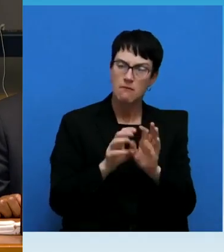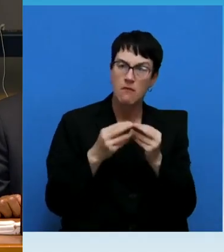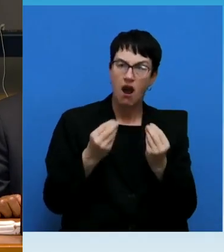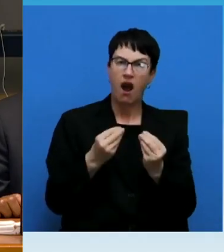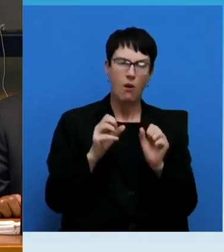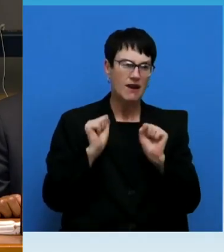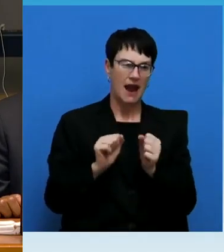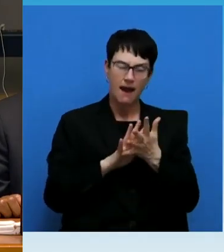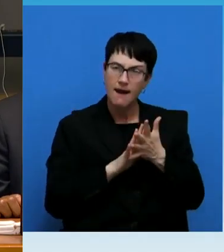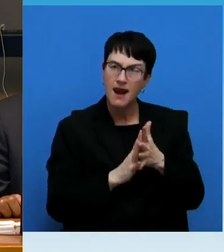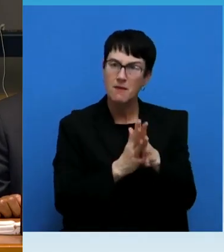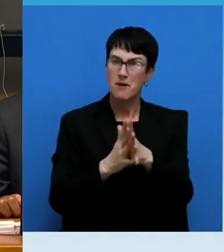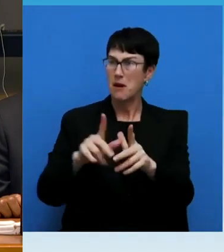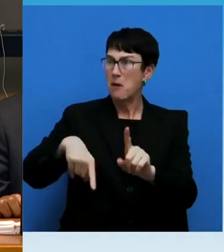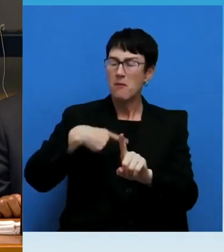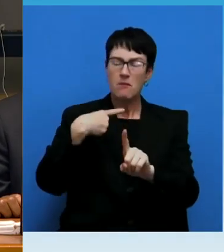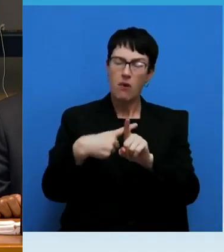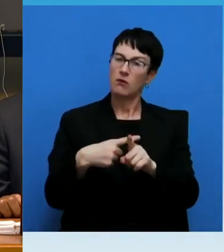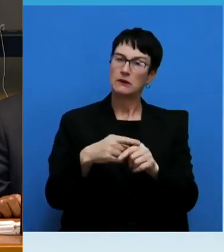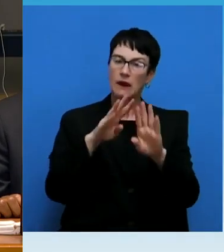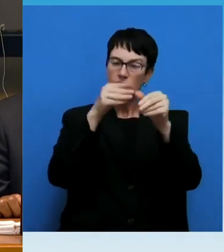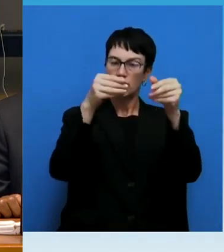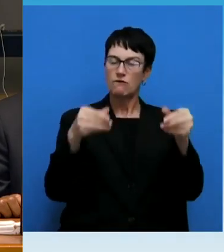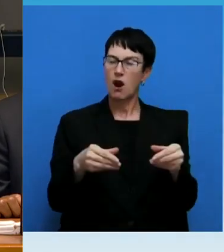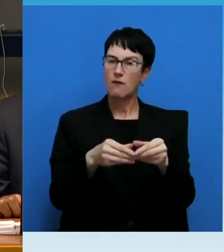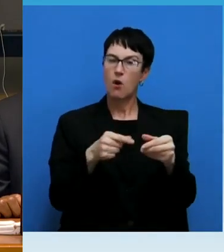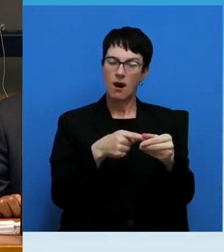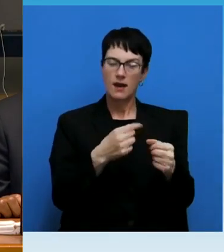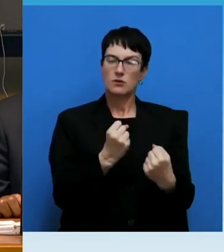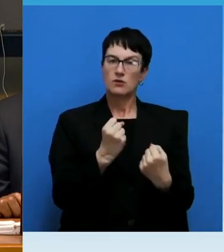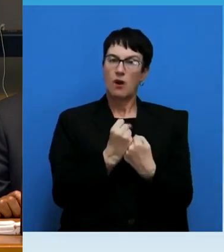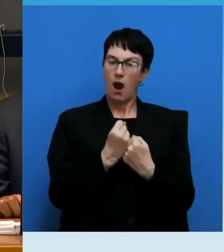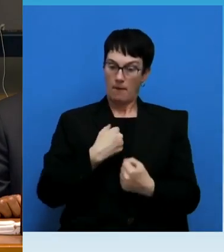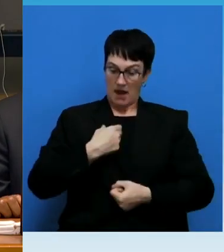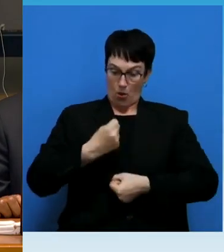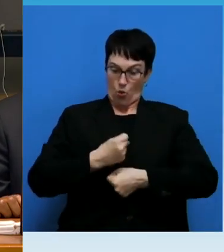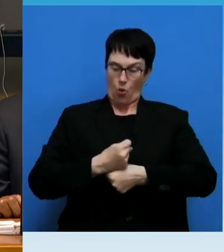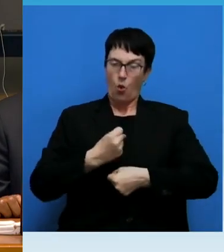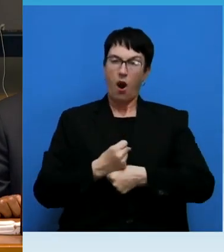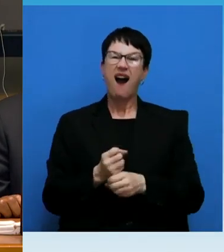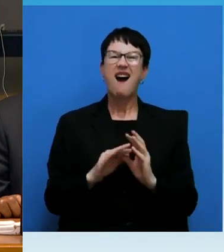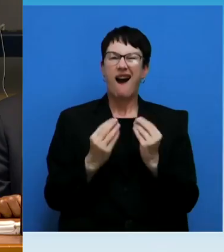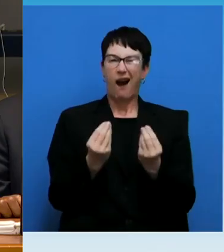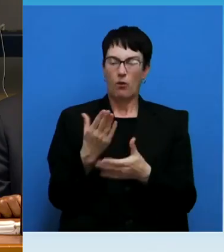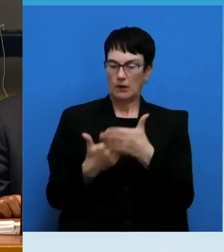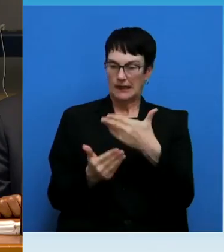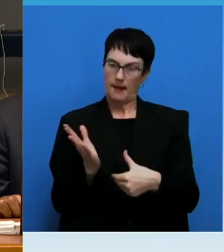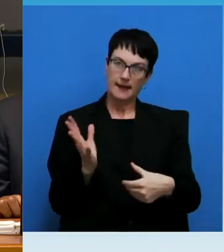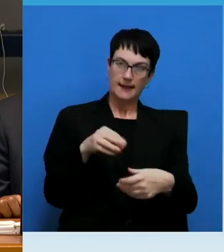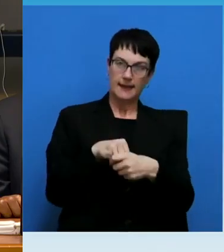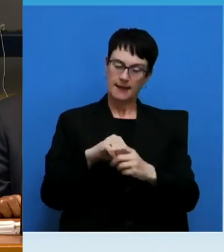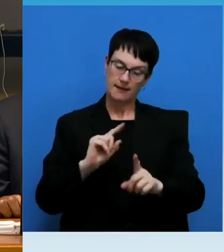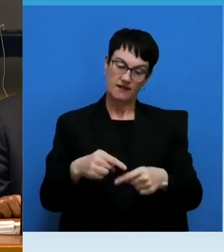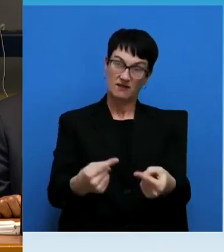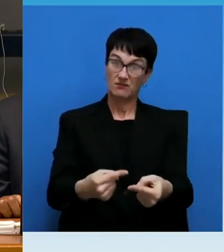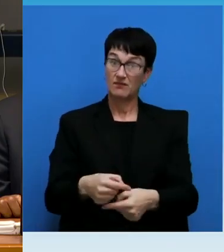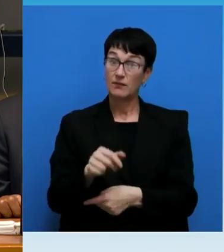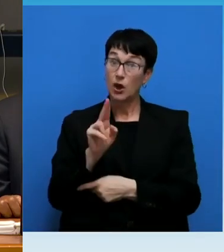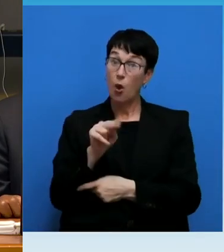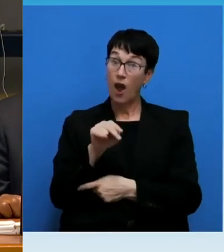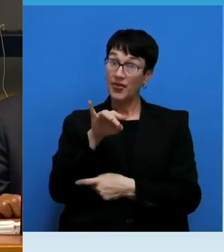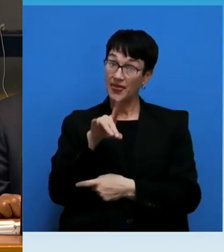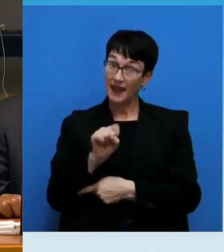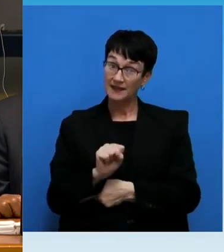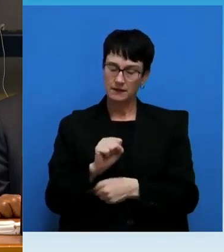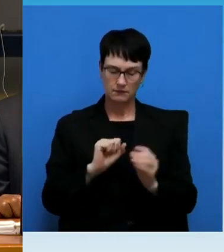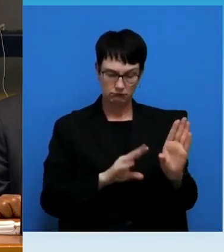for disability inclusion into our operations and programming. With the guidance of UNDIS, we have